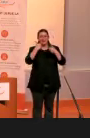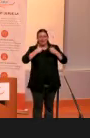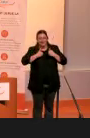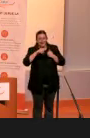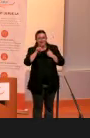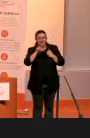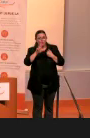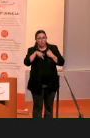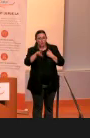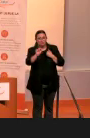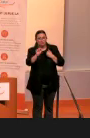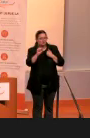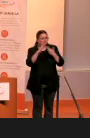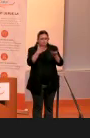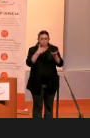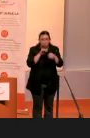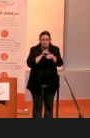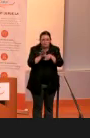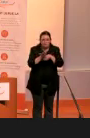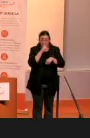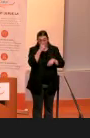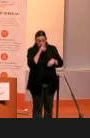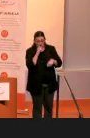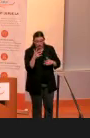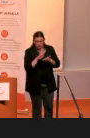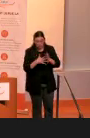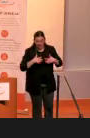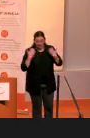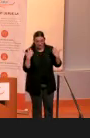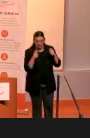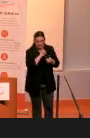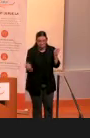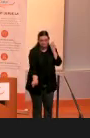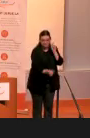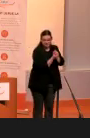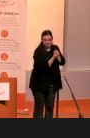lupus? Don't get angry, get even.